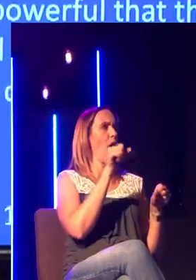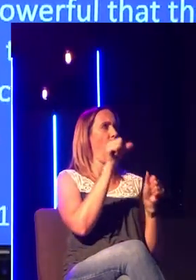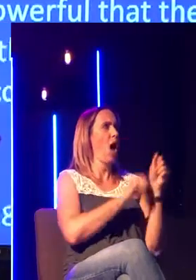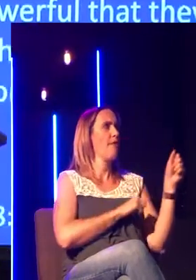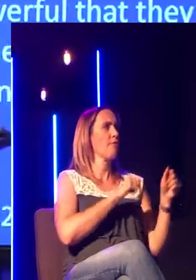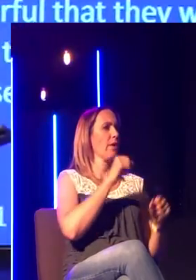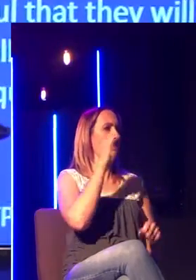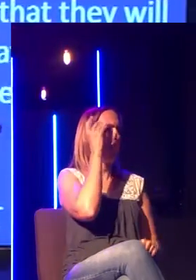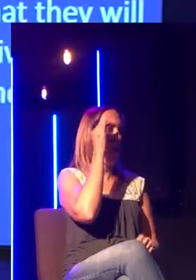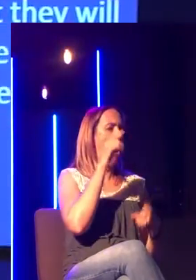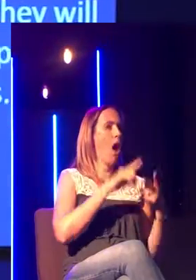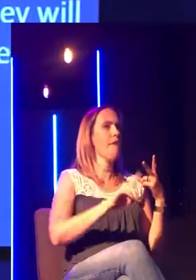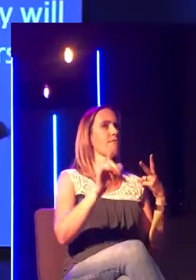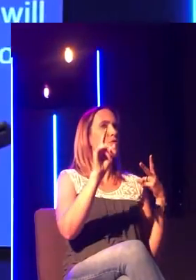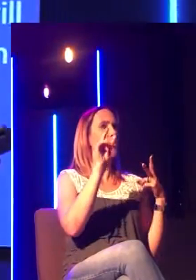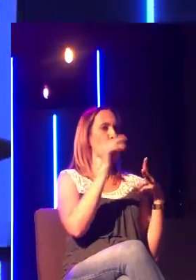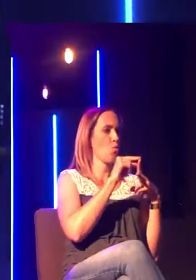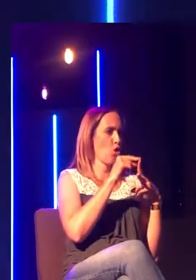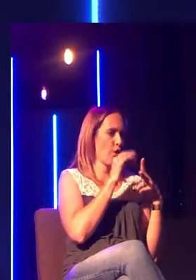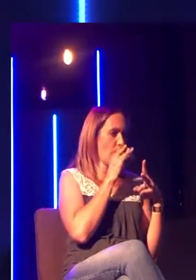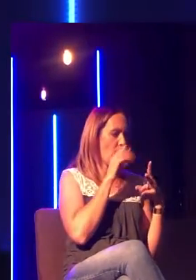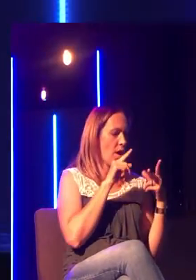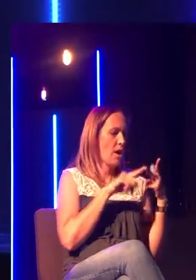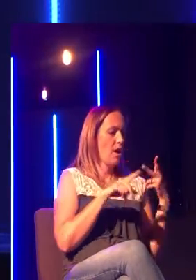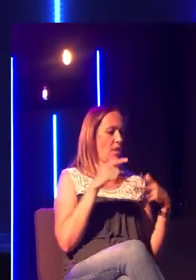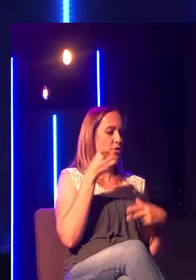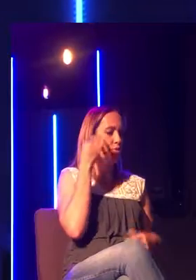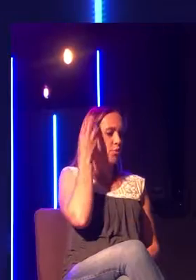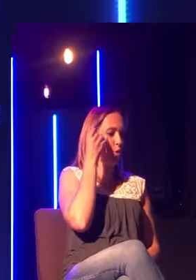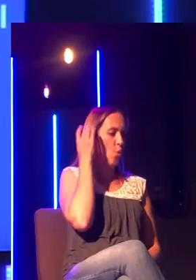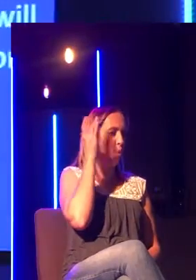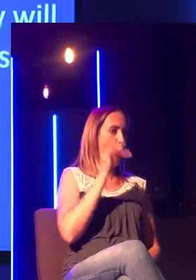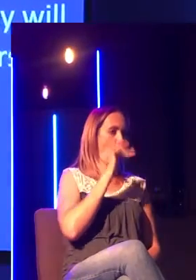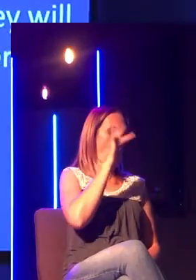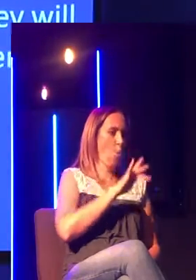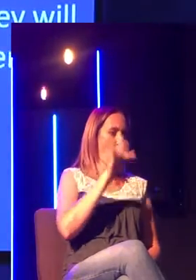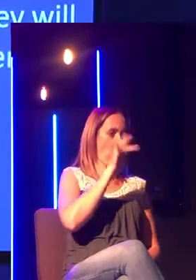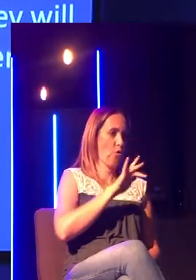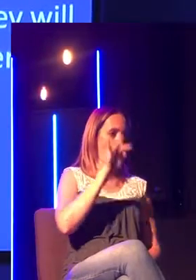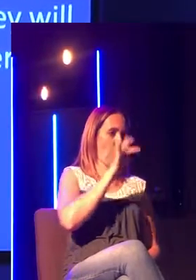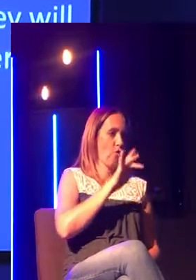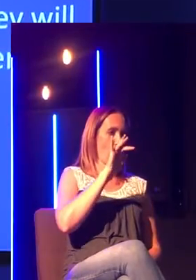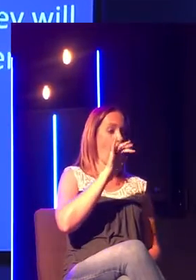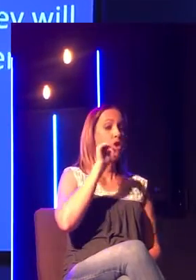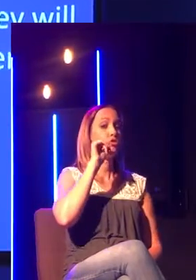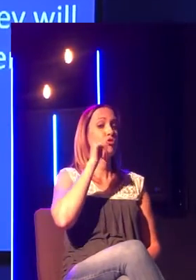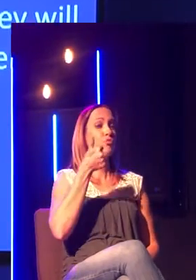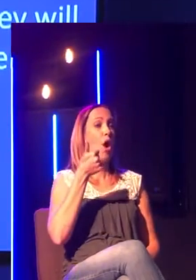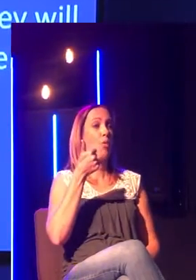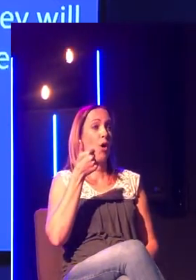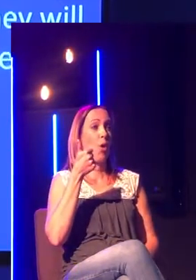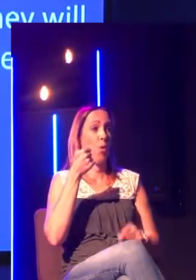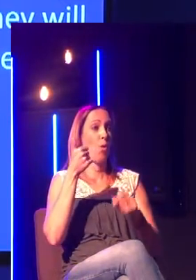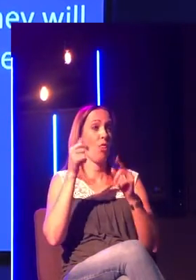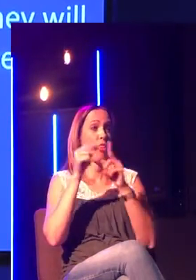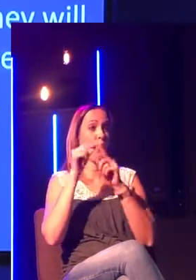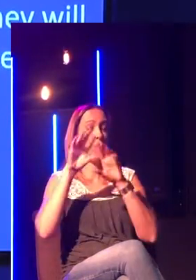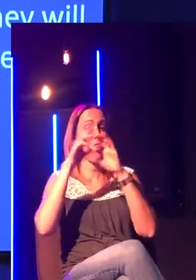every thought that you thought about yourself for 24 hours, and then tomorrow it was played for the world to hear.